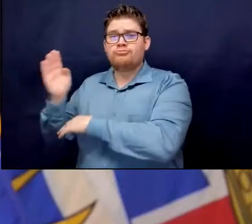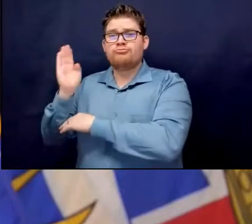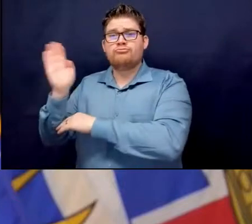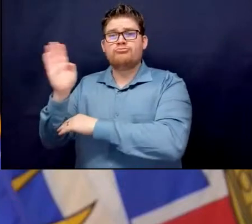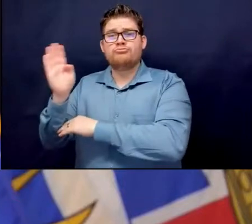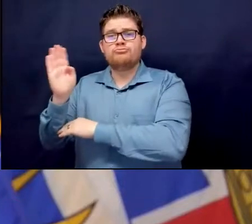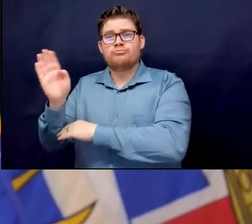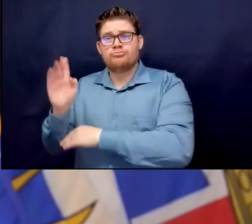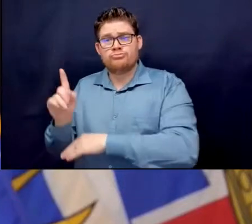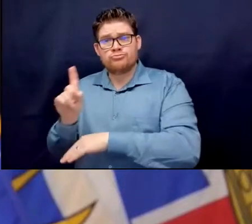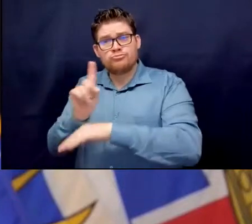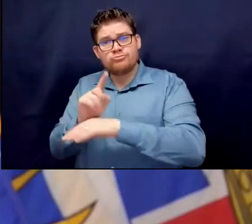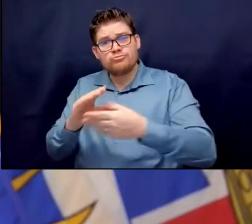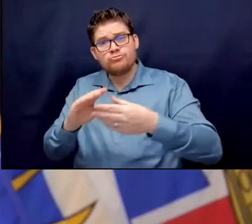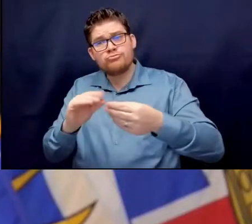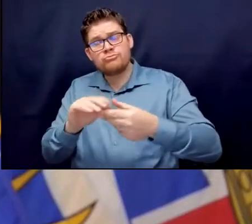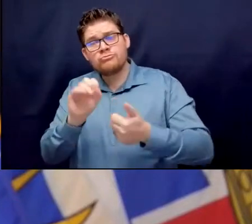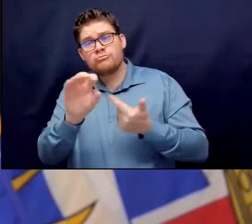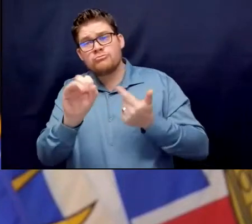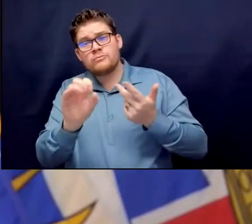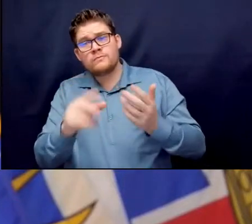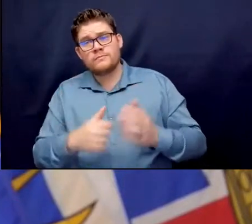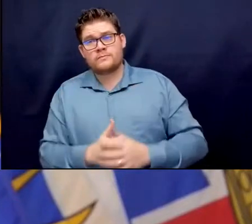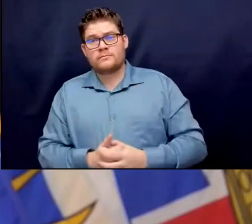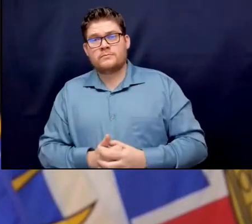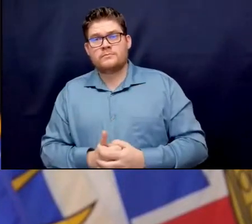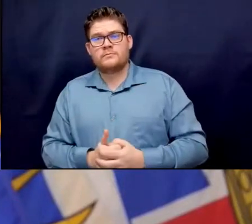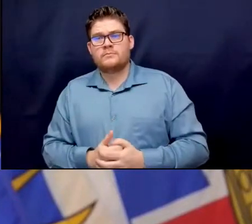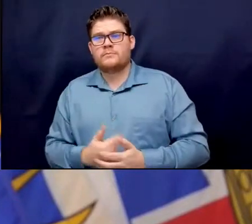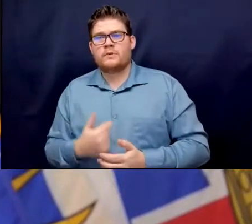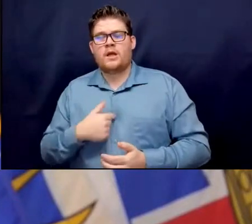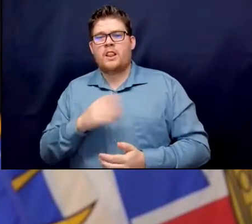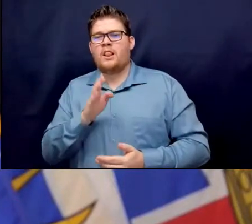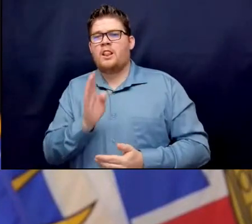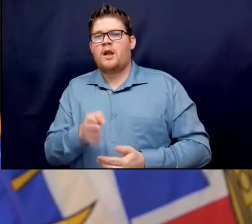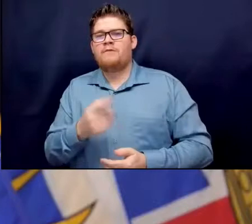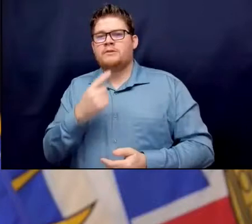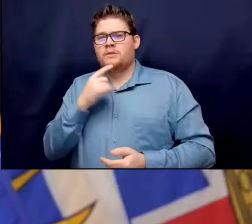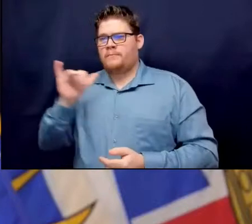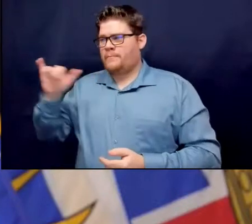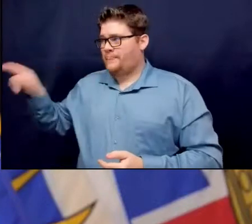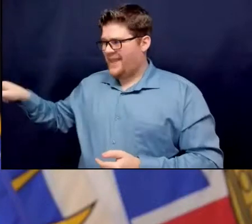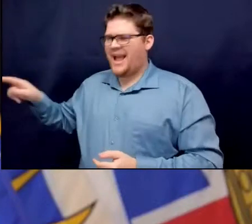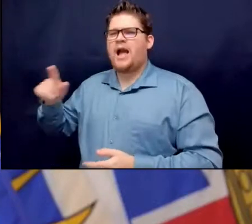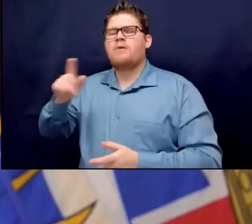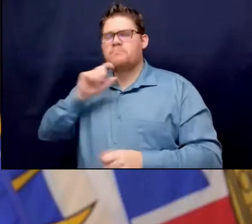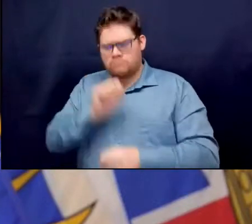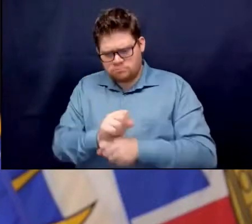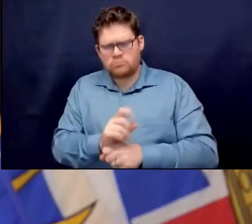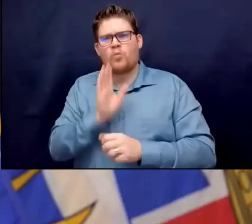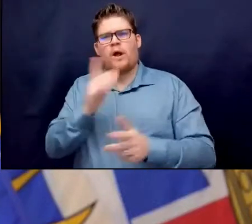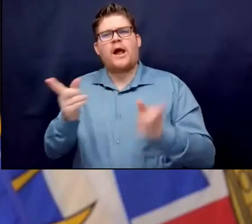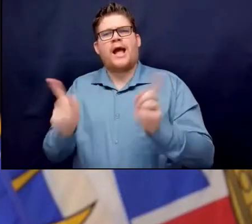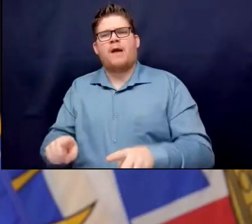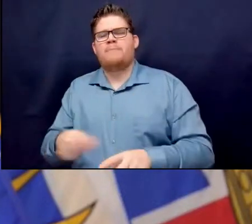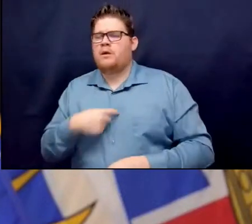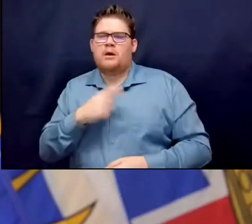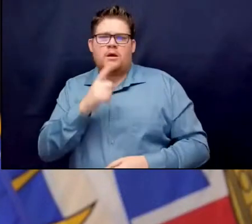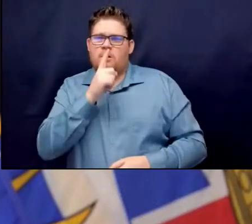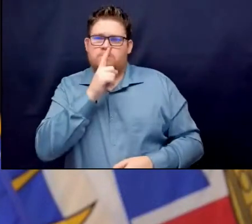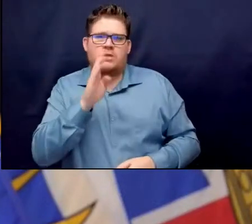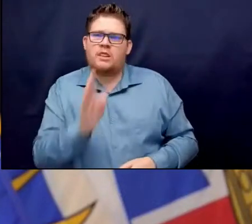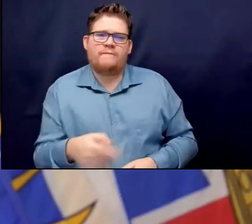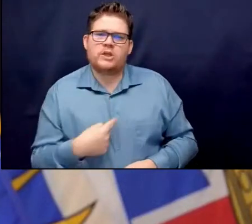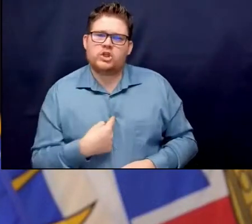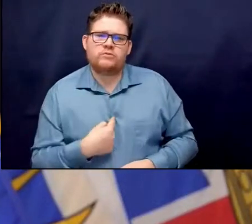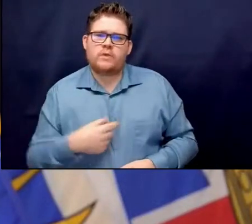accurate in that sense, but they do help us understand the trajectory. And I am confident in these models that we're